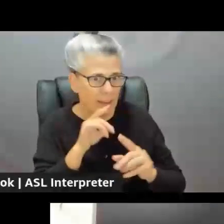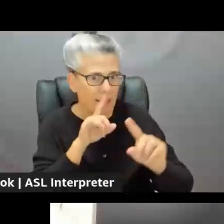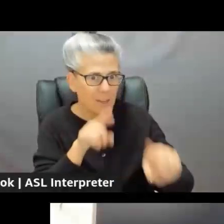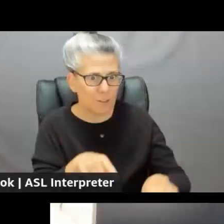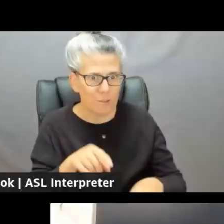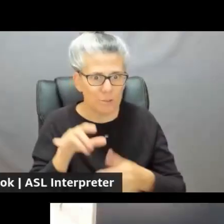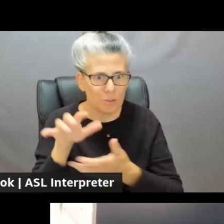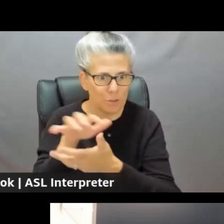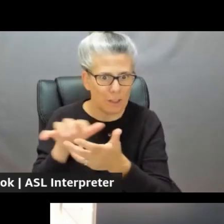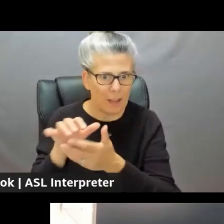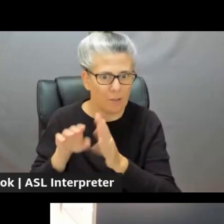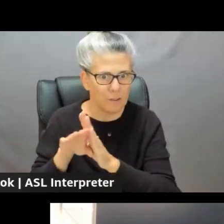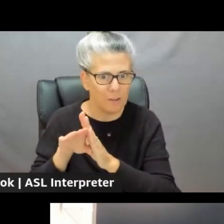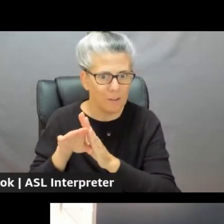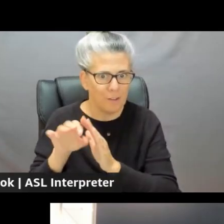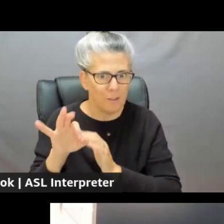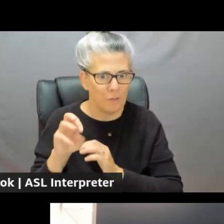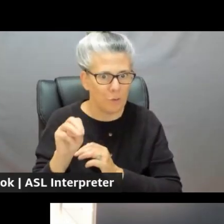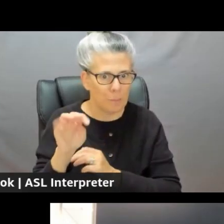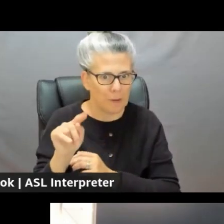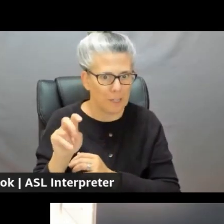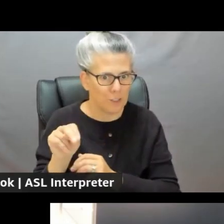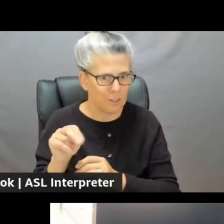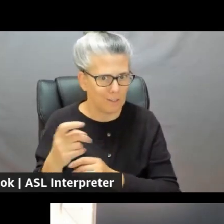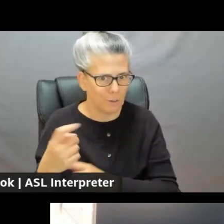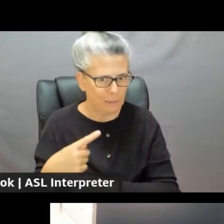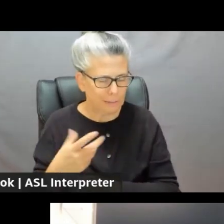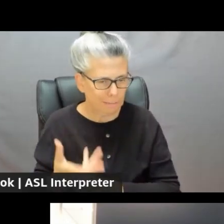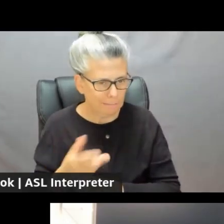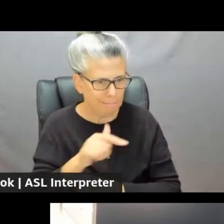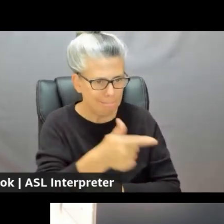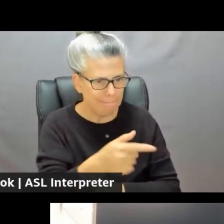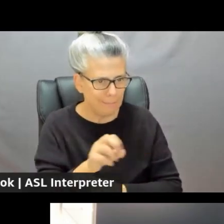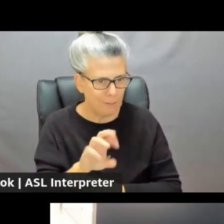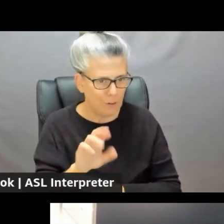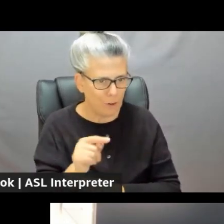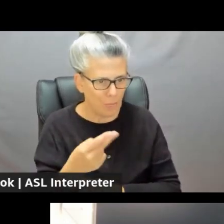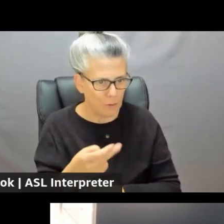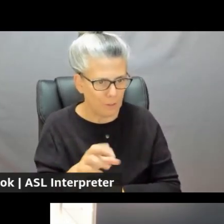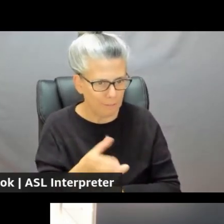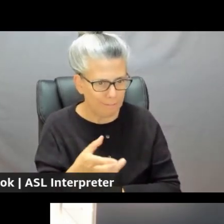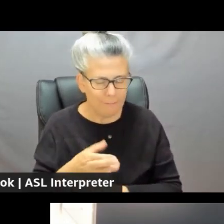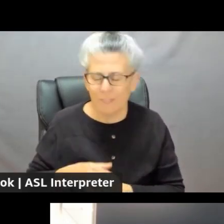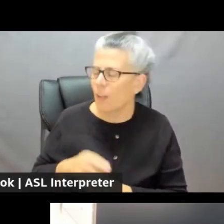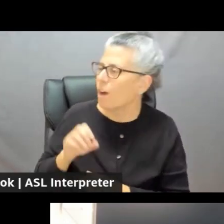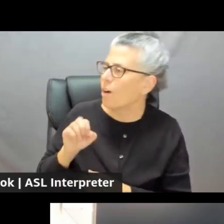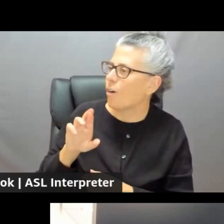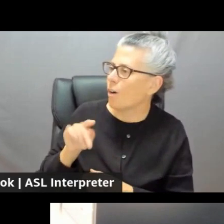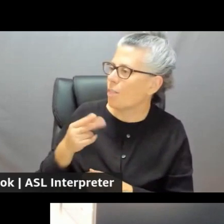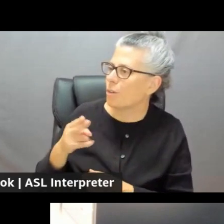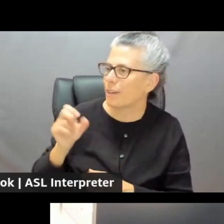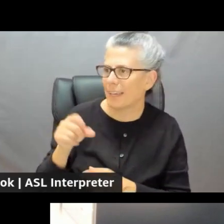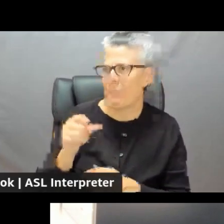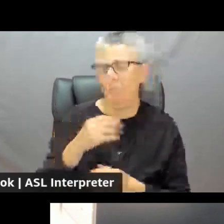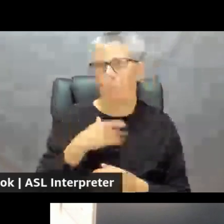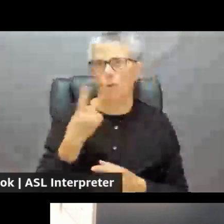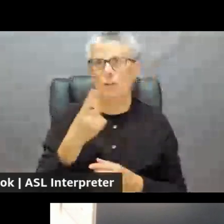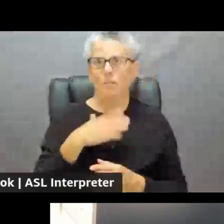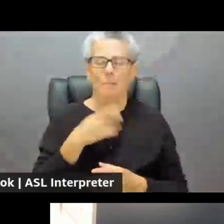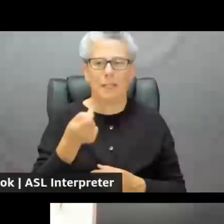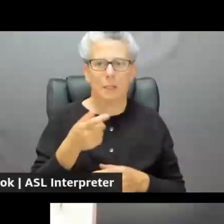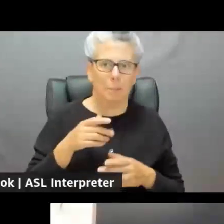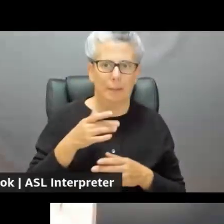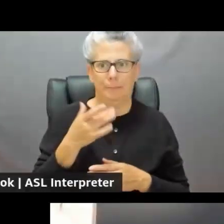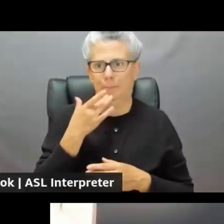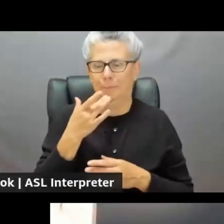Awesome. I think it's one of the, like I said, I'm kind of a little bit biased because it's one of my favorite solutions in AWS.